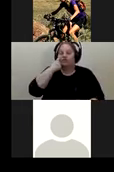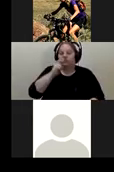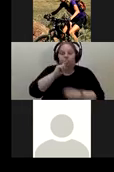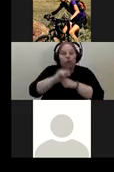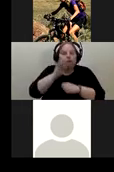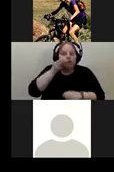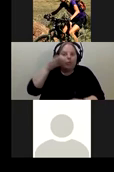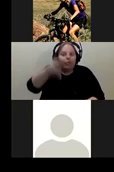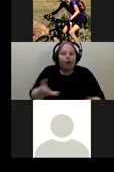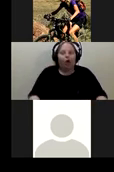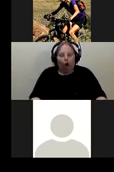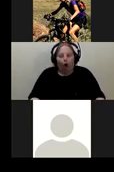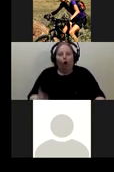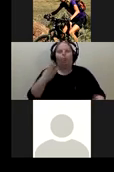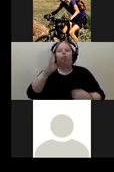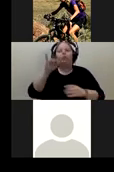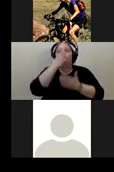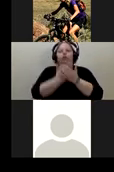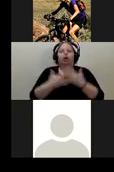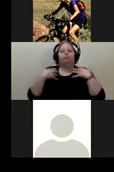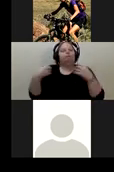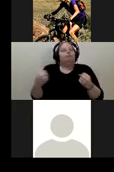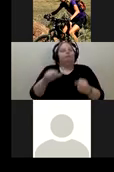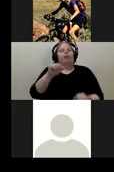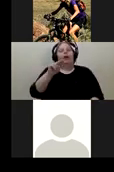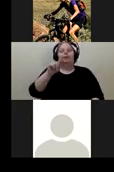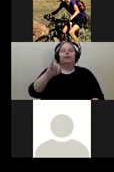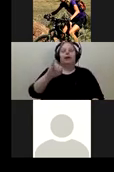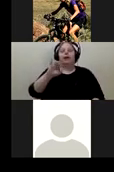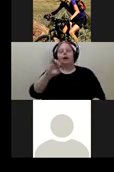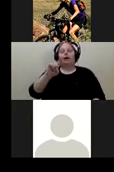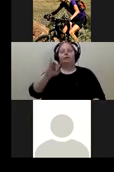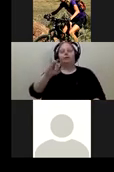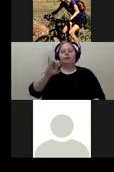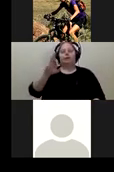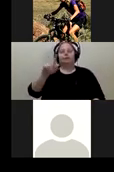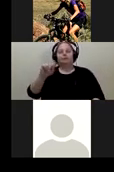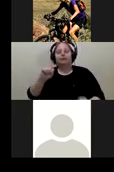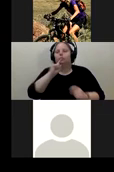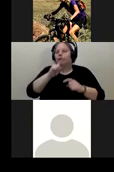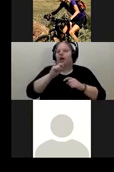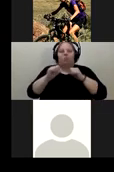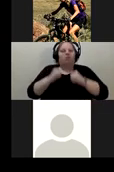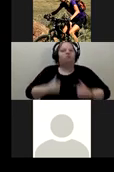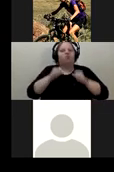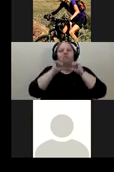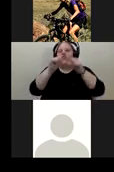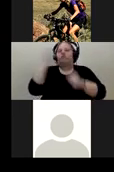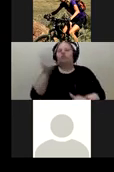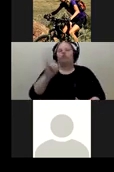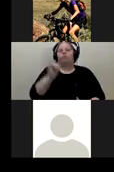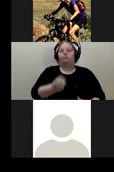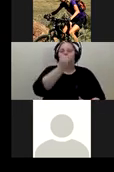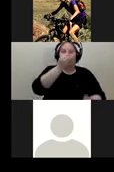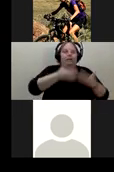Ah, blueberries are good for you. They're full of antioxidants. I'll probably live forever eating that pie. I ate salad all week. Oh man, if that was